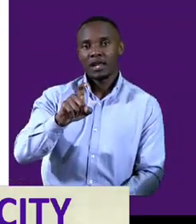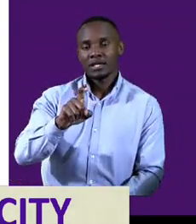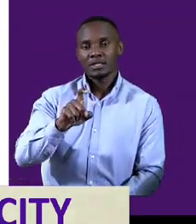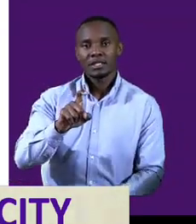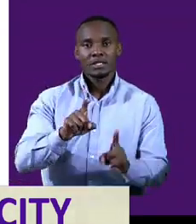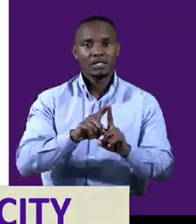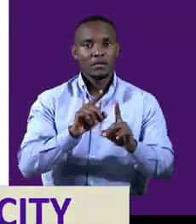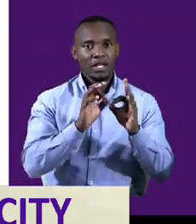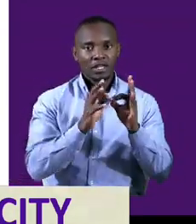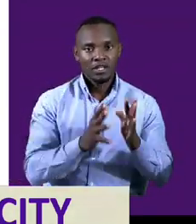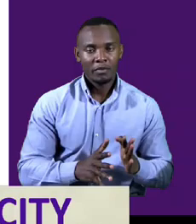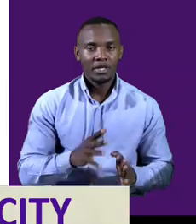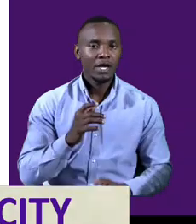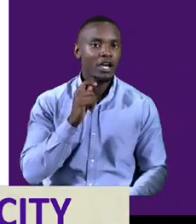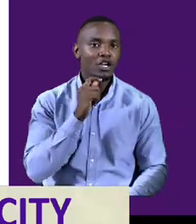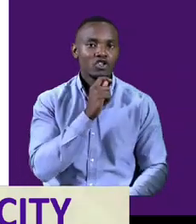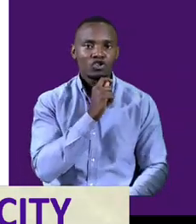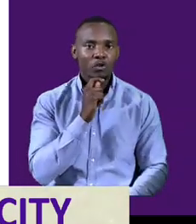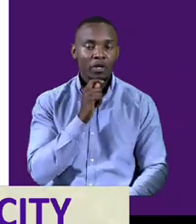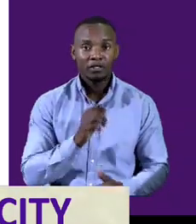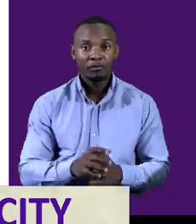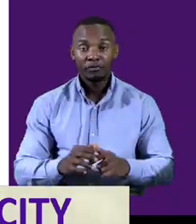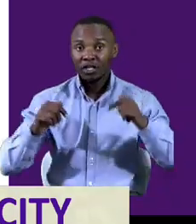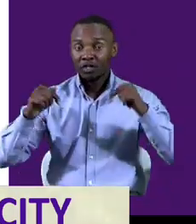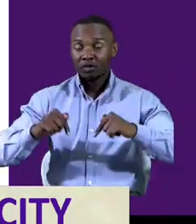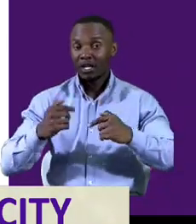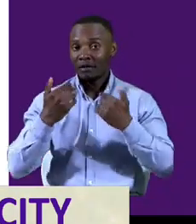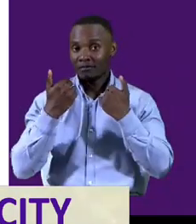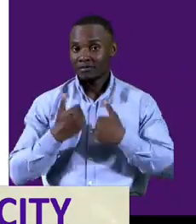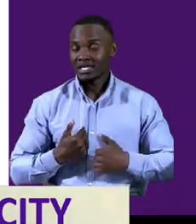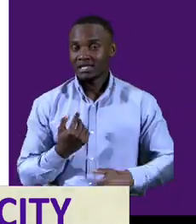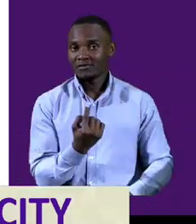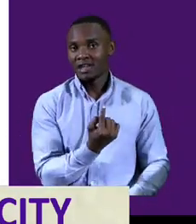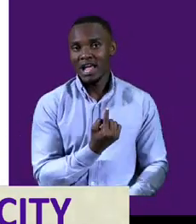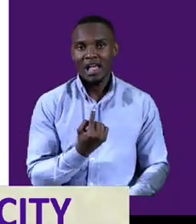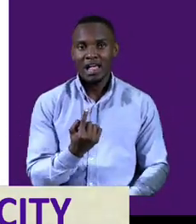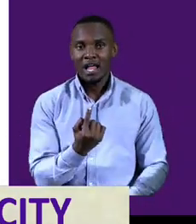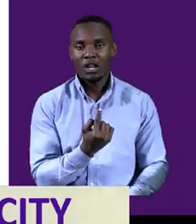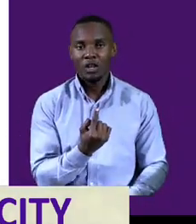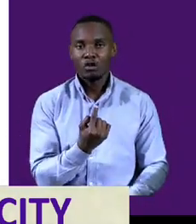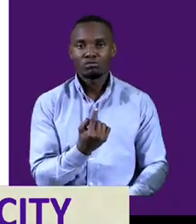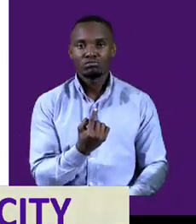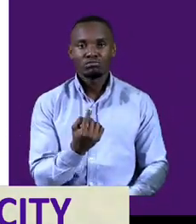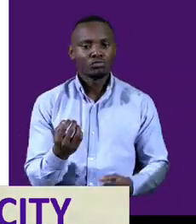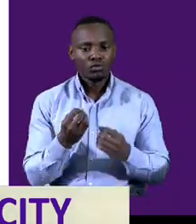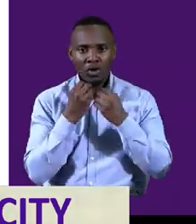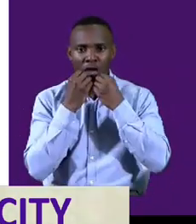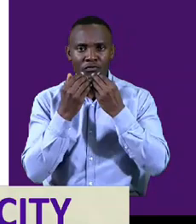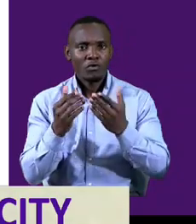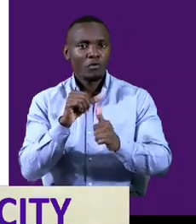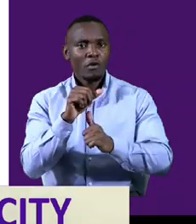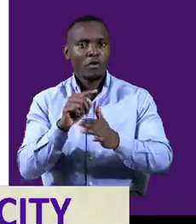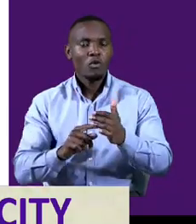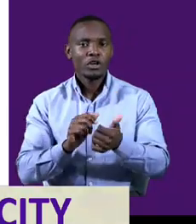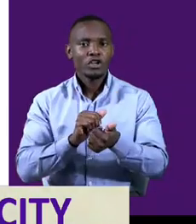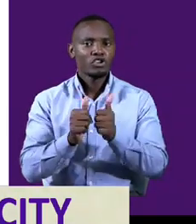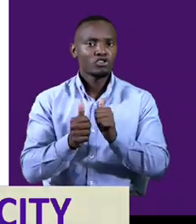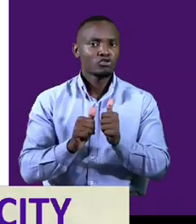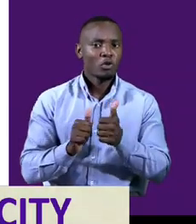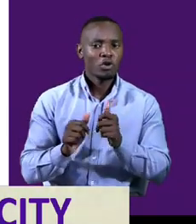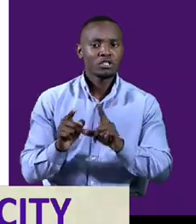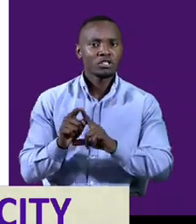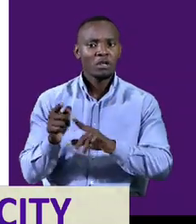interpreter is Tobias. Today I will be a one-man army to bring you the sports fixtures, highlights